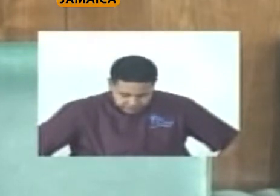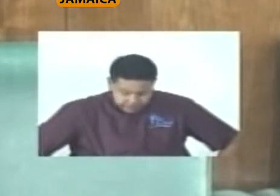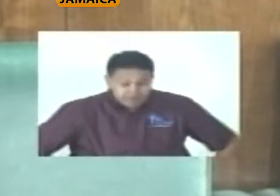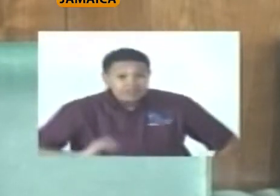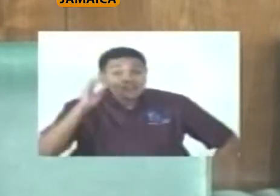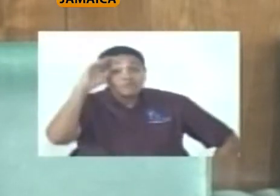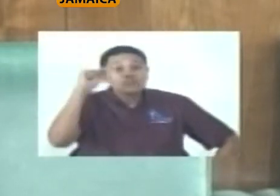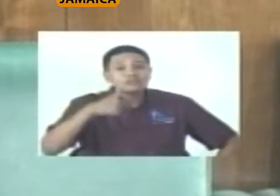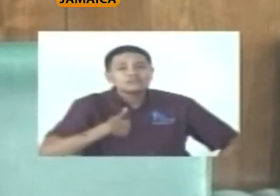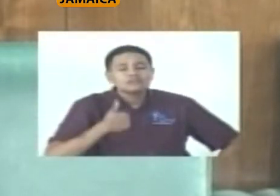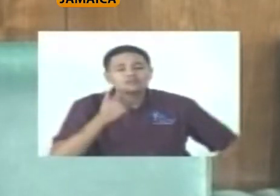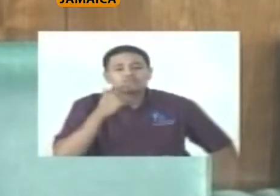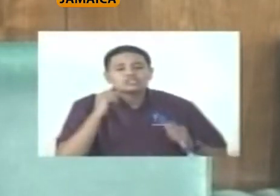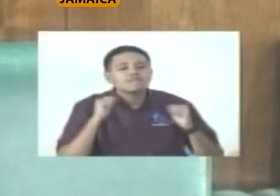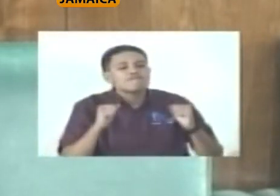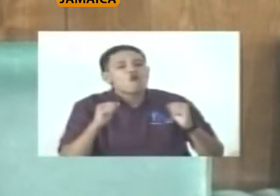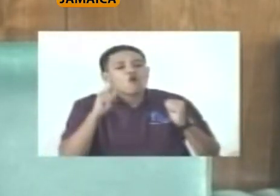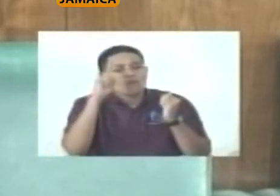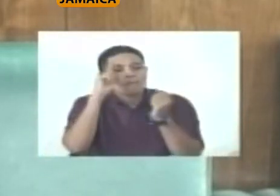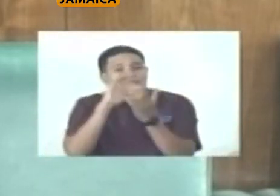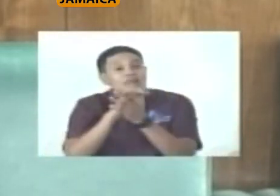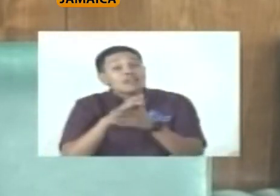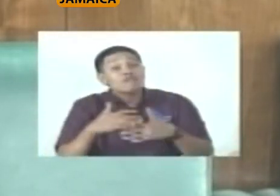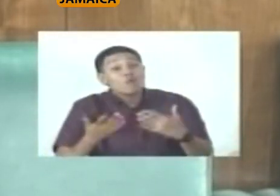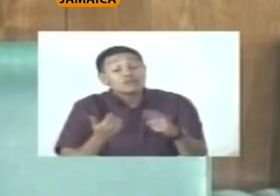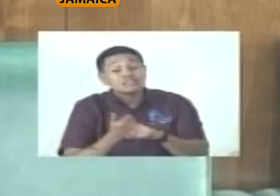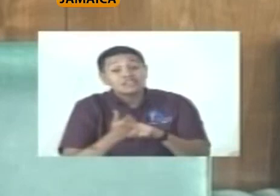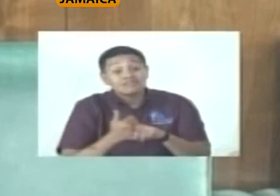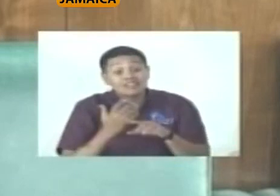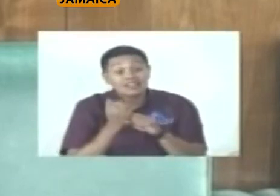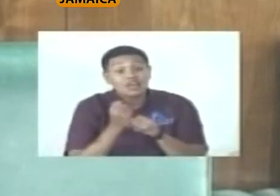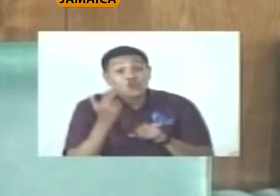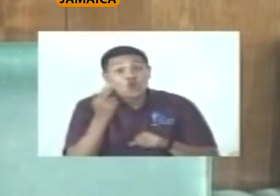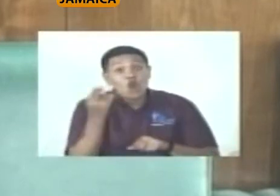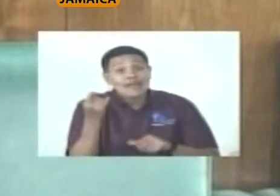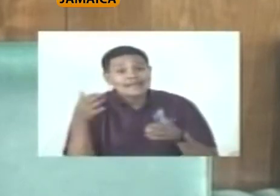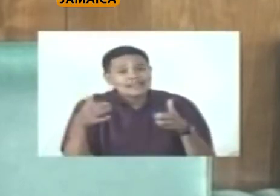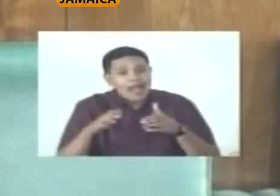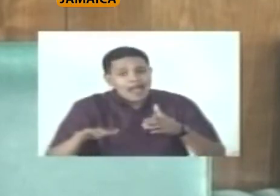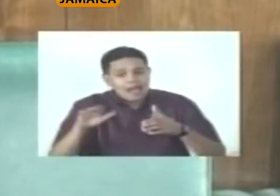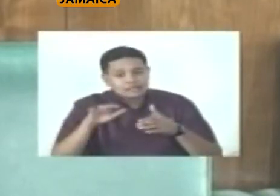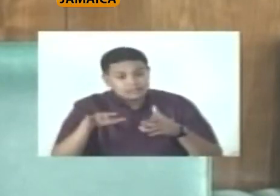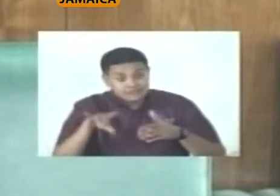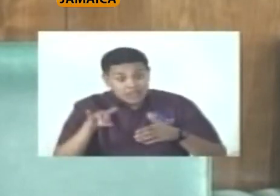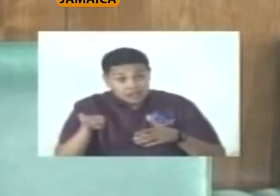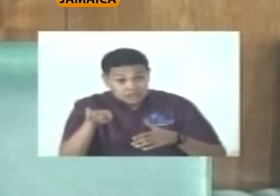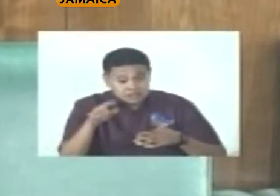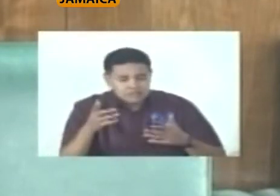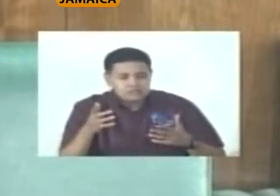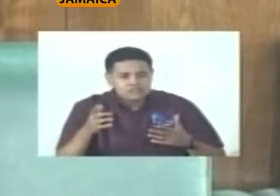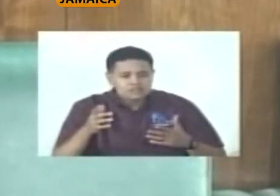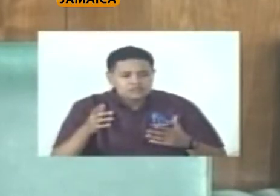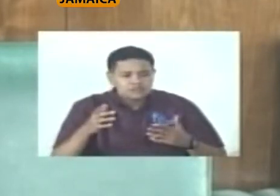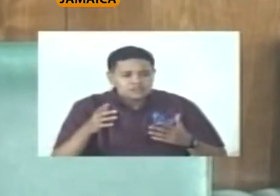believer that in getting the guns and the gangs